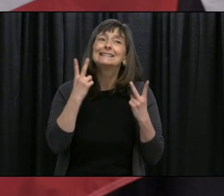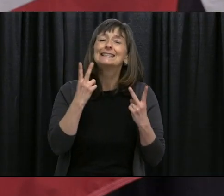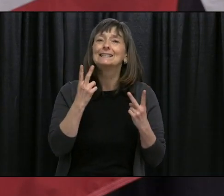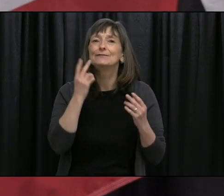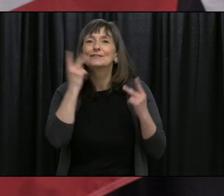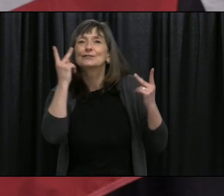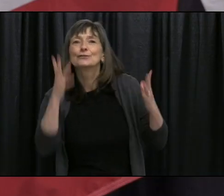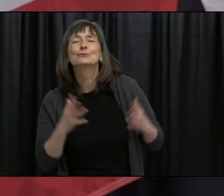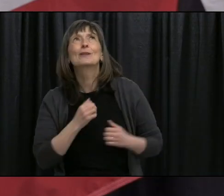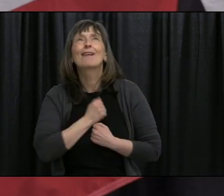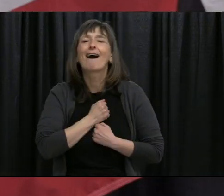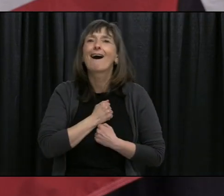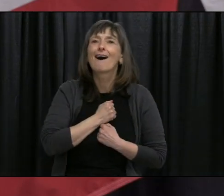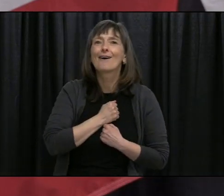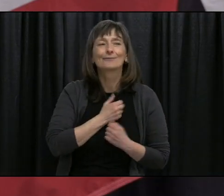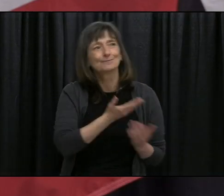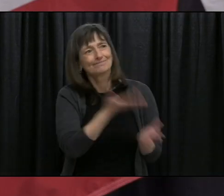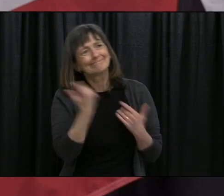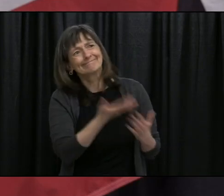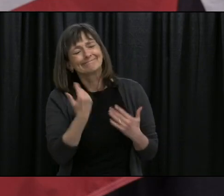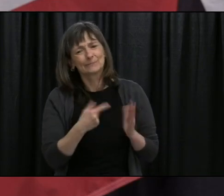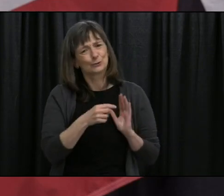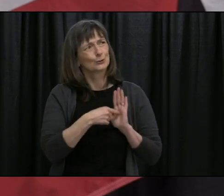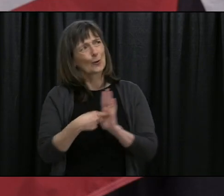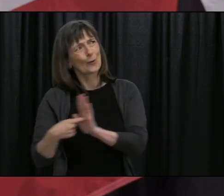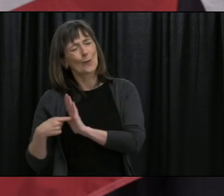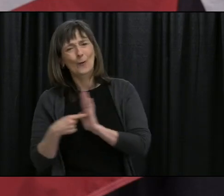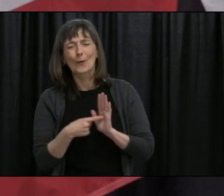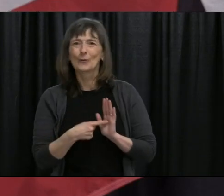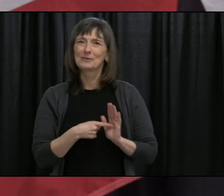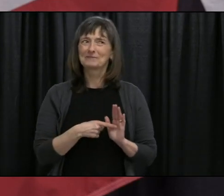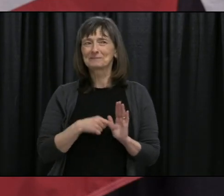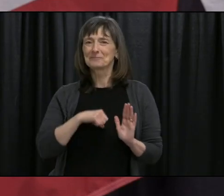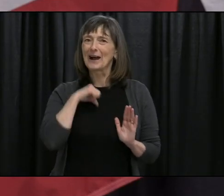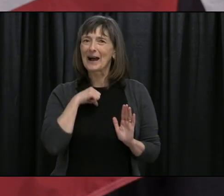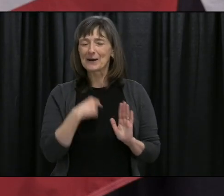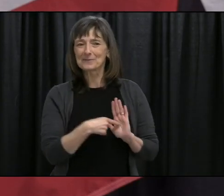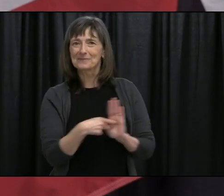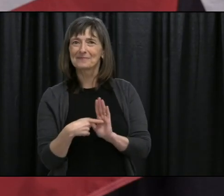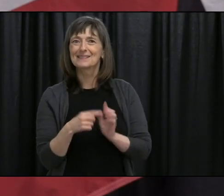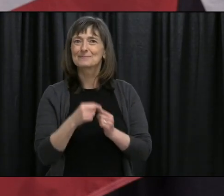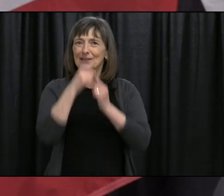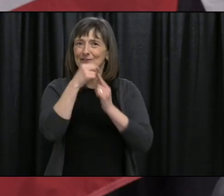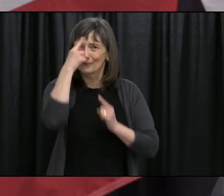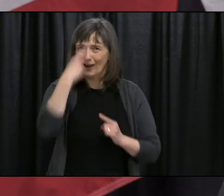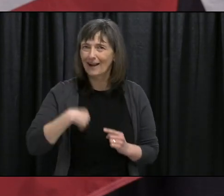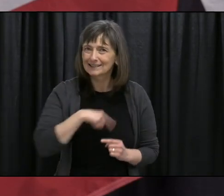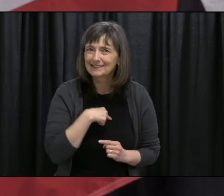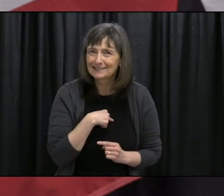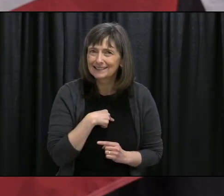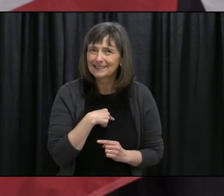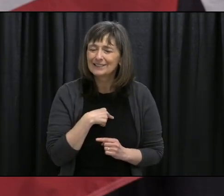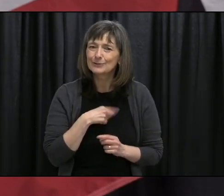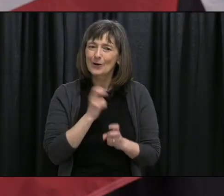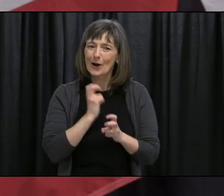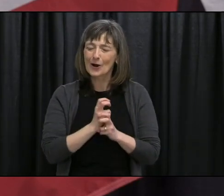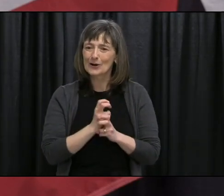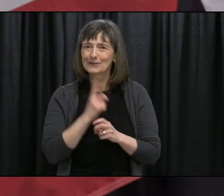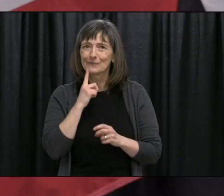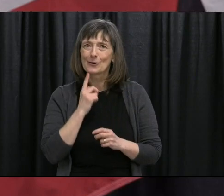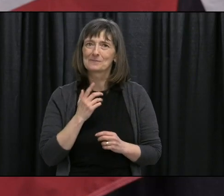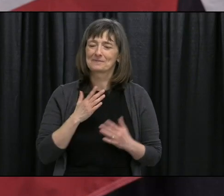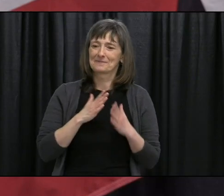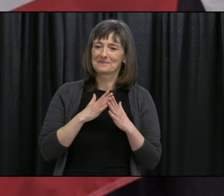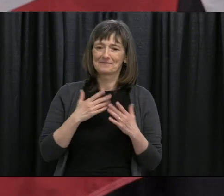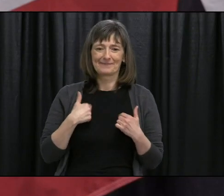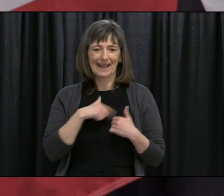up. We make them feel special, as we've done for many, many years, is what we're known for. So it's been very difficult, I think, for the public